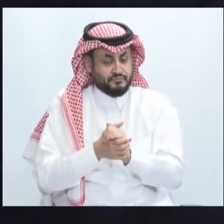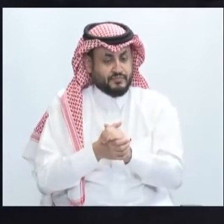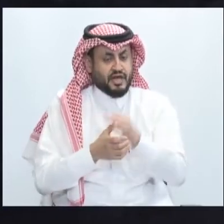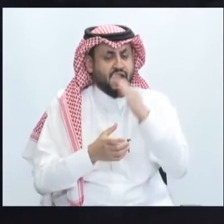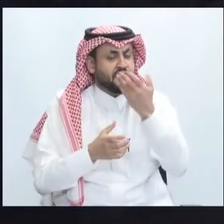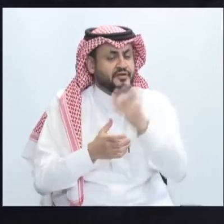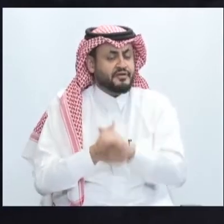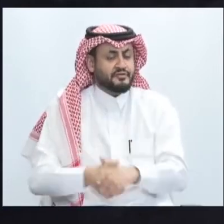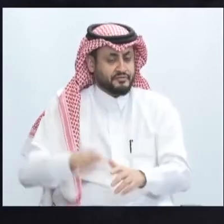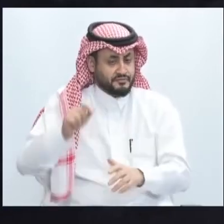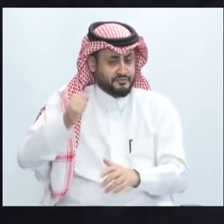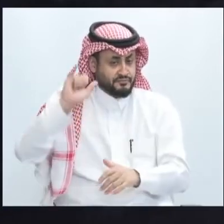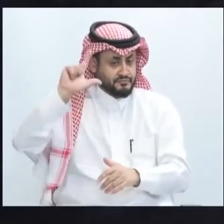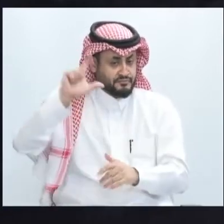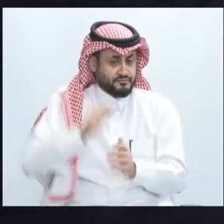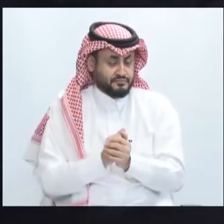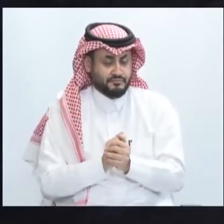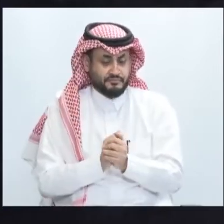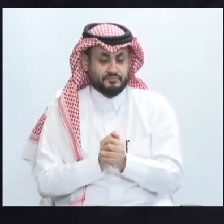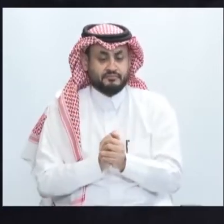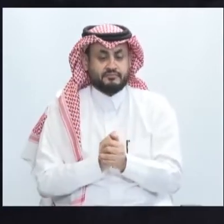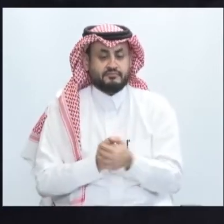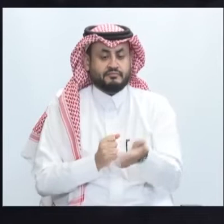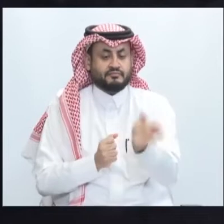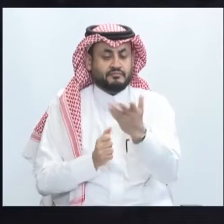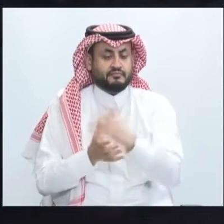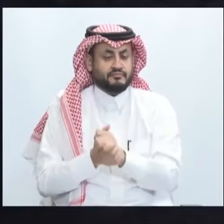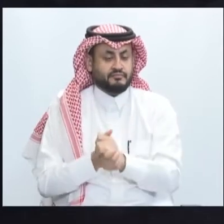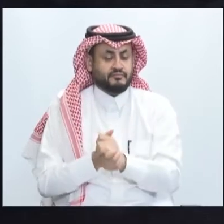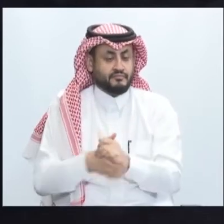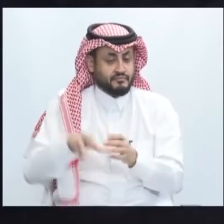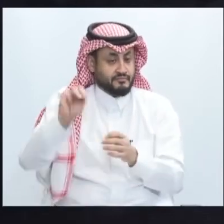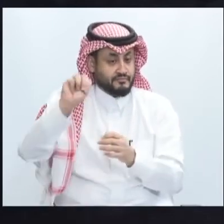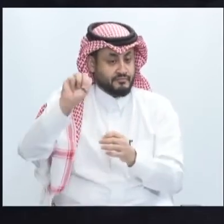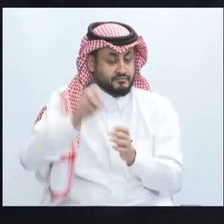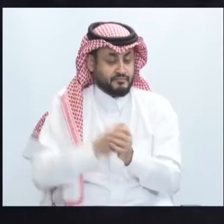me. Tail. Tail. That's right. Okay. What about the letter M?